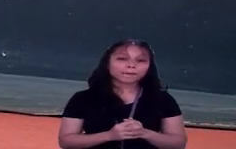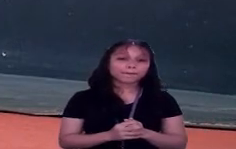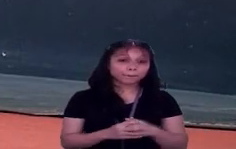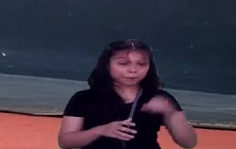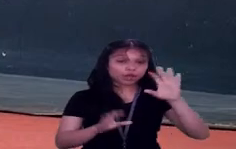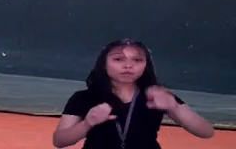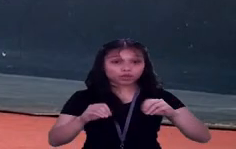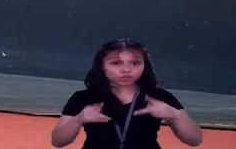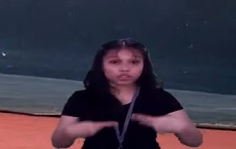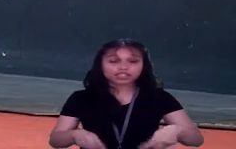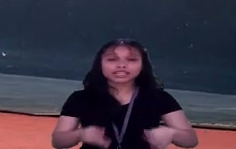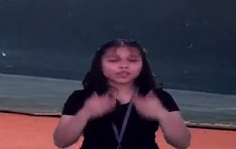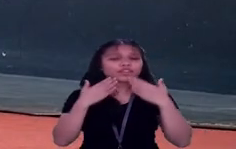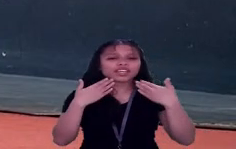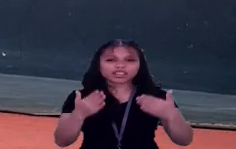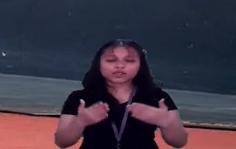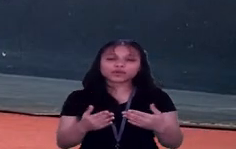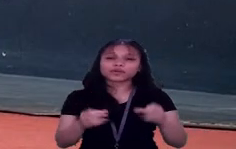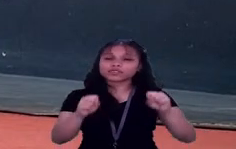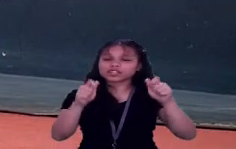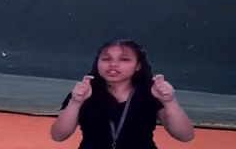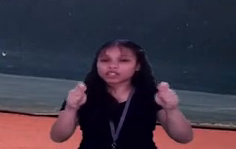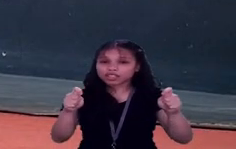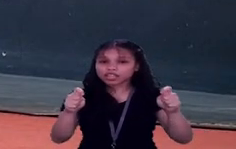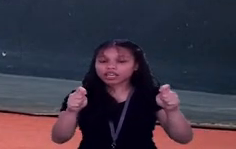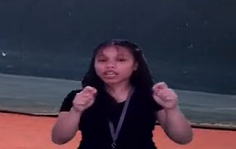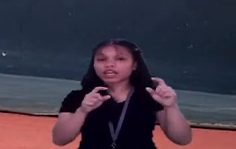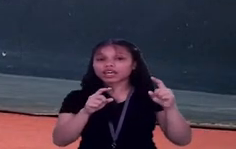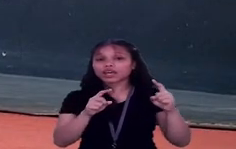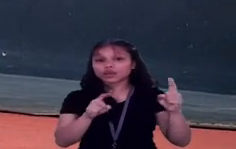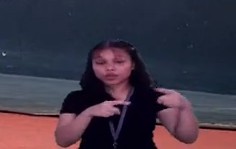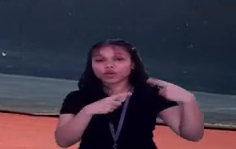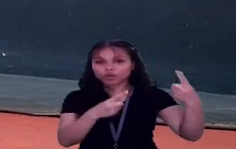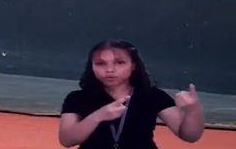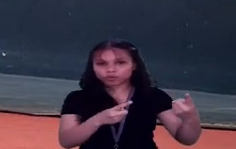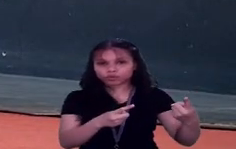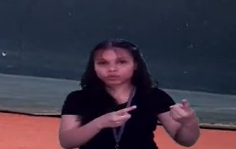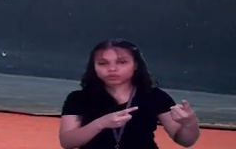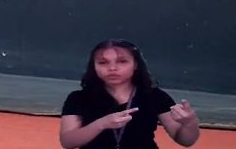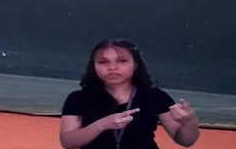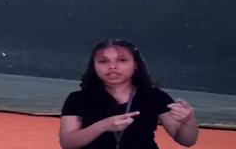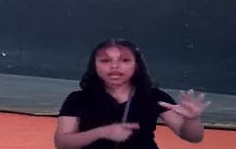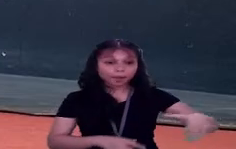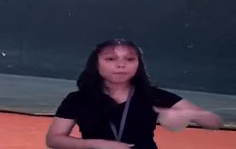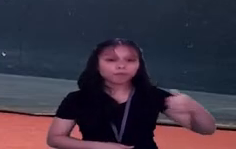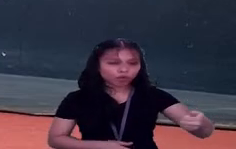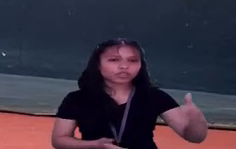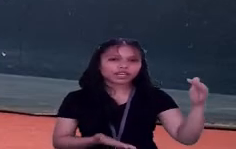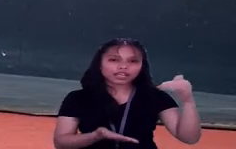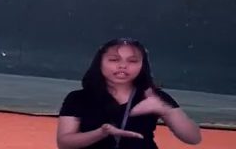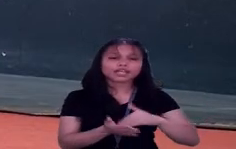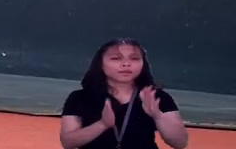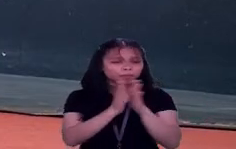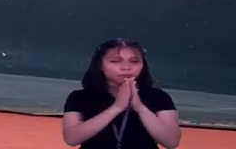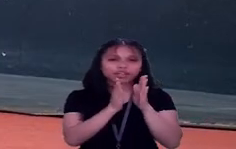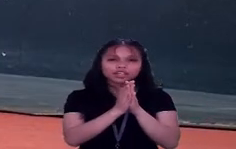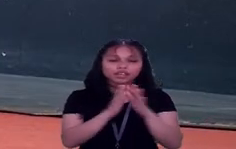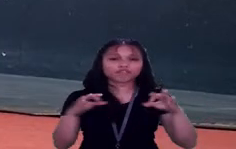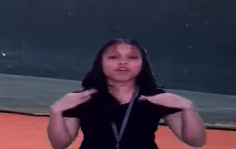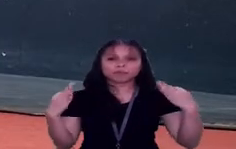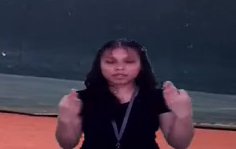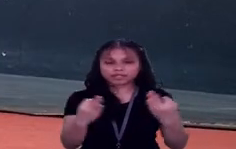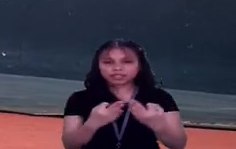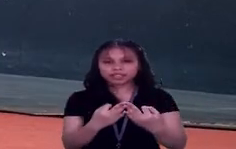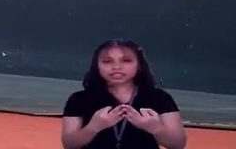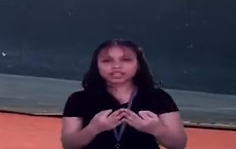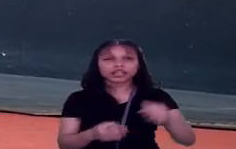the opportunity. And this Saturday, I'm going back there to continue the ministry. Please help us and pray for us with my family. God